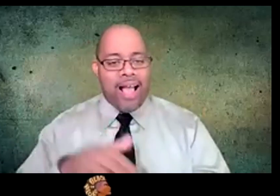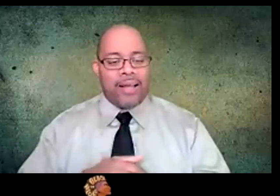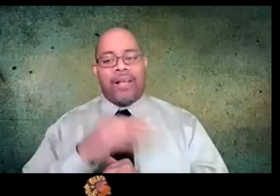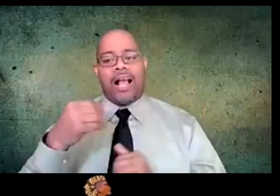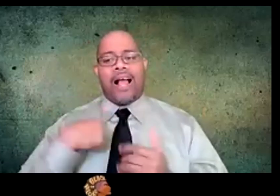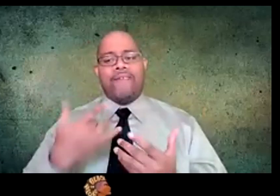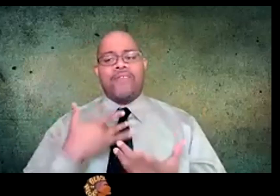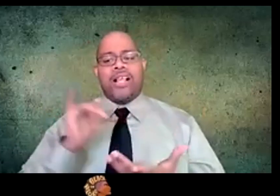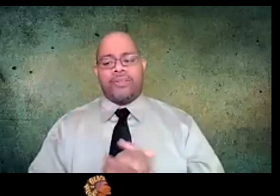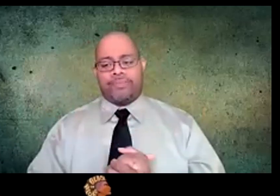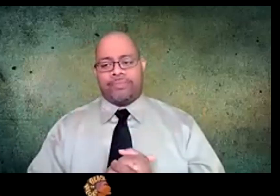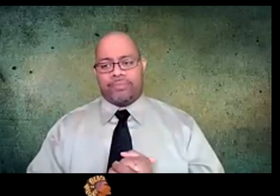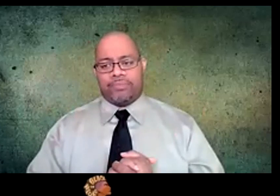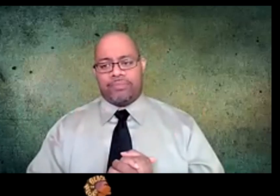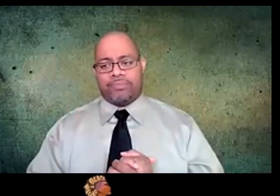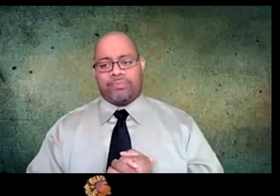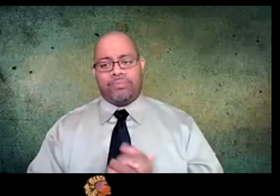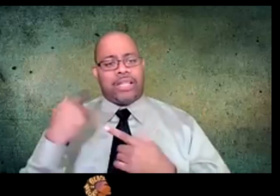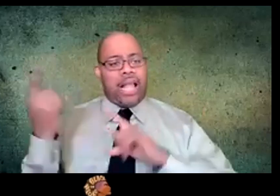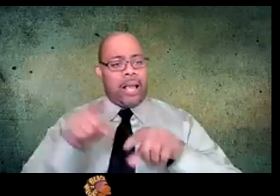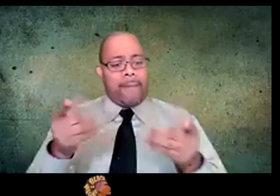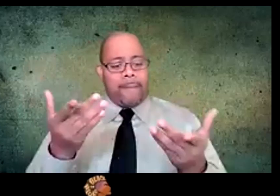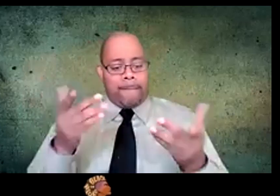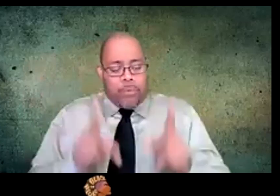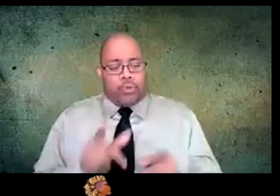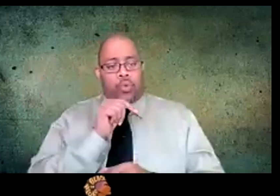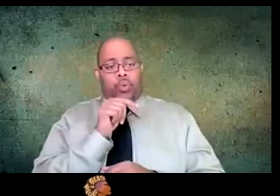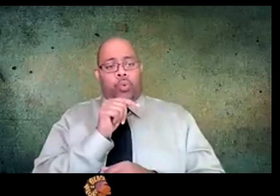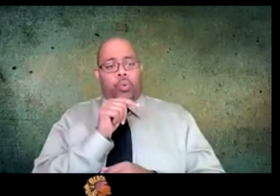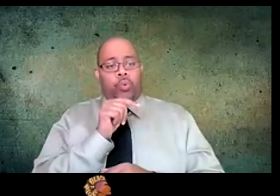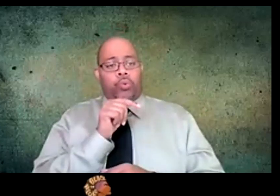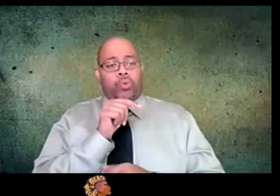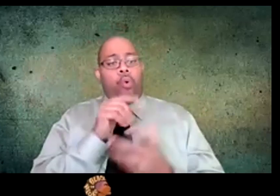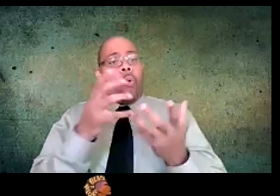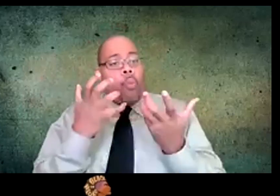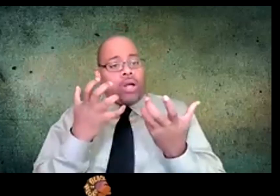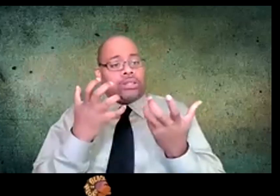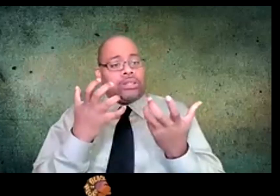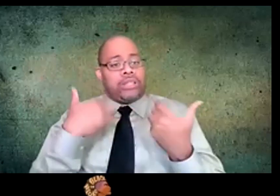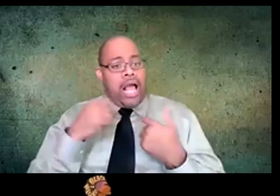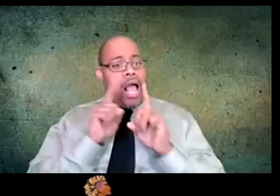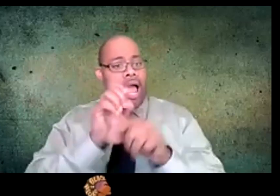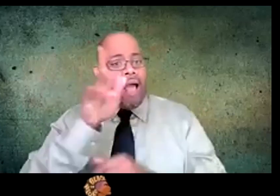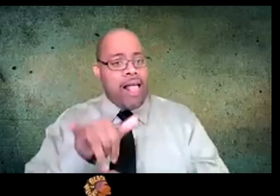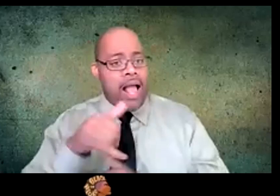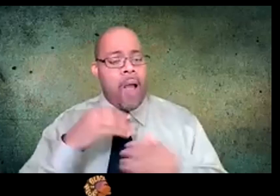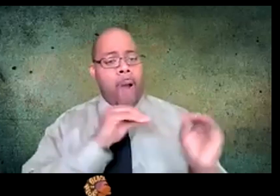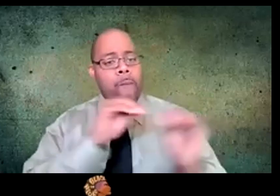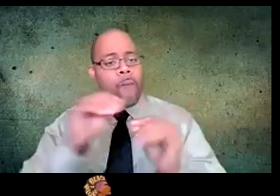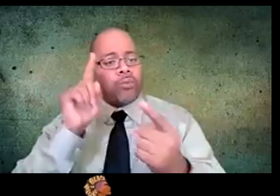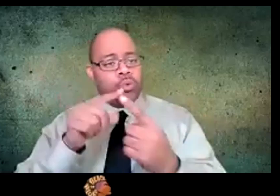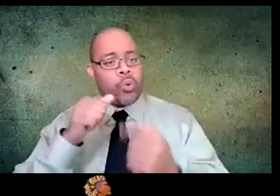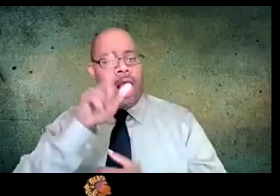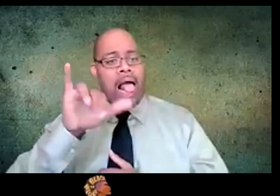know, I come here as someone who wants to be an ally, who's moving towards allyship.